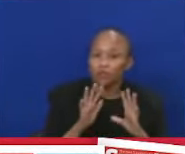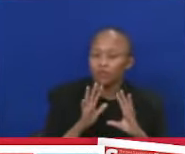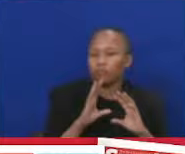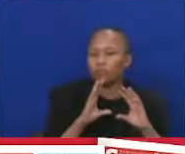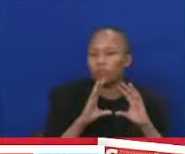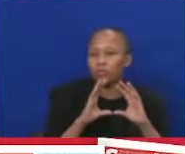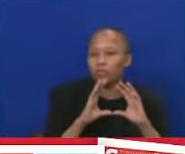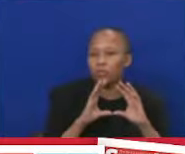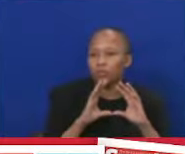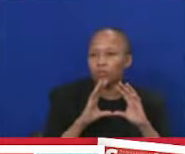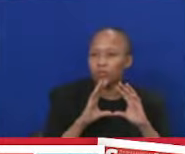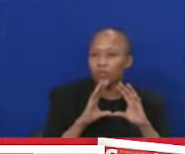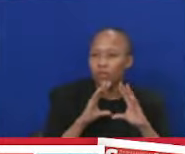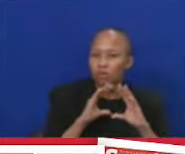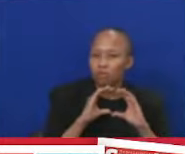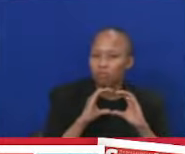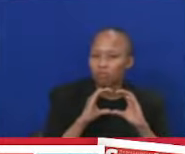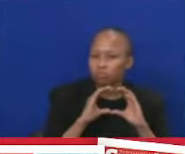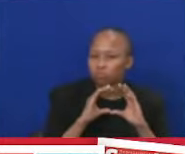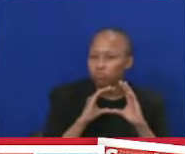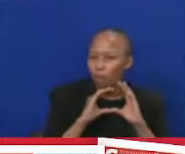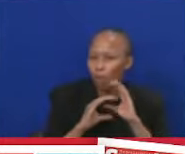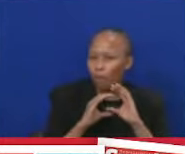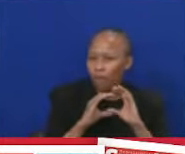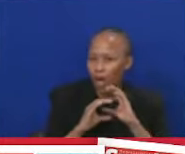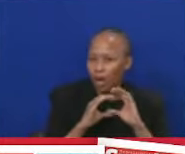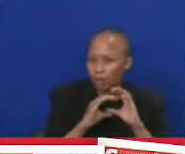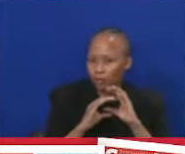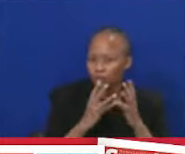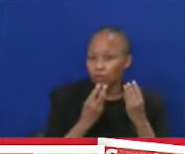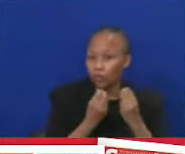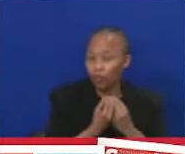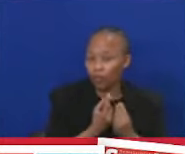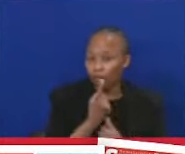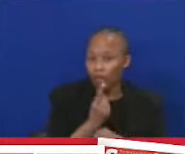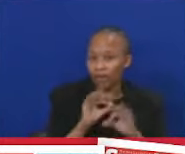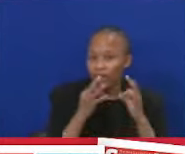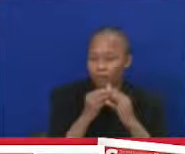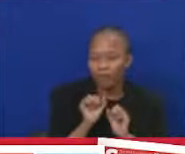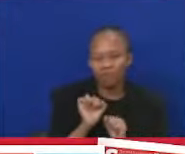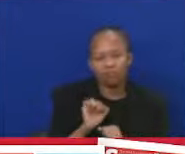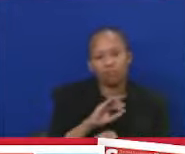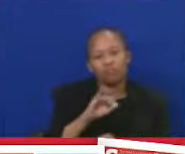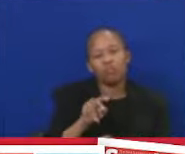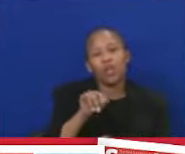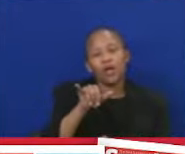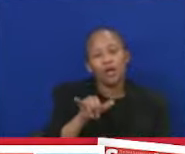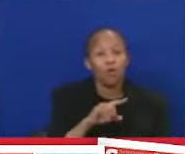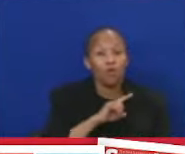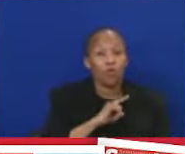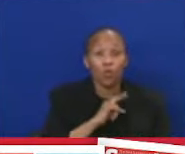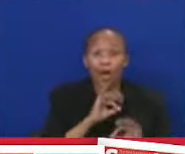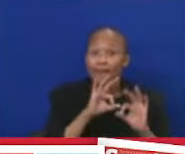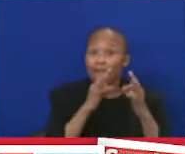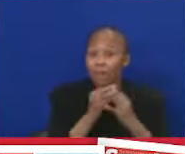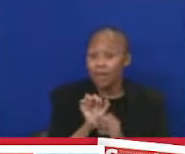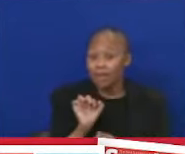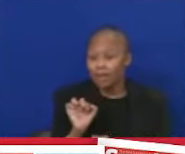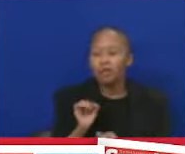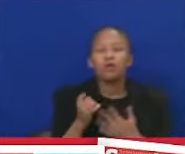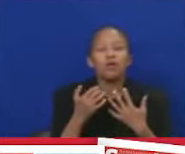Bushuha, as they had also approached him seeking assistance to locate Mr. Bushuha.